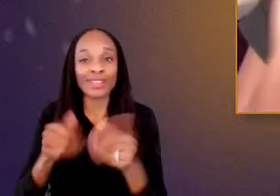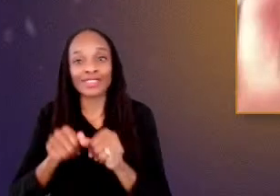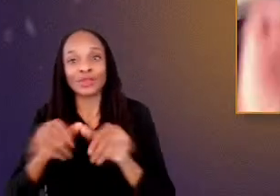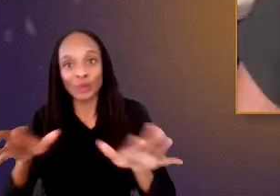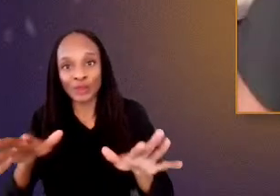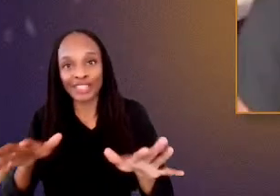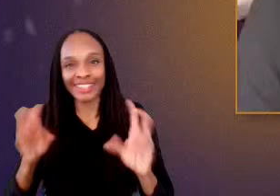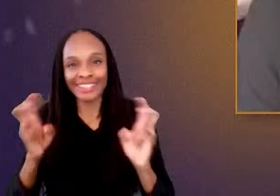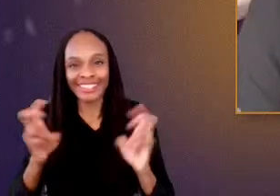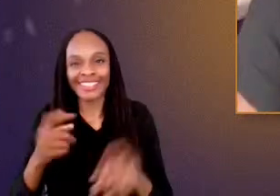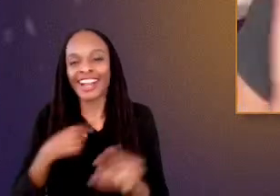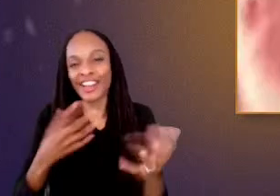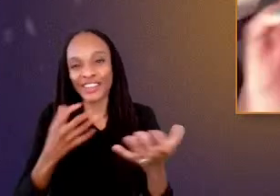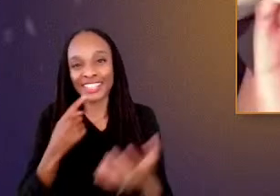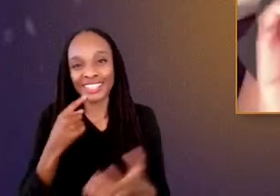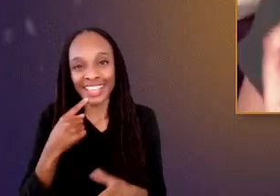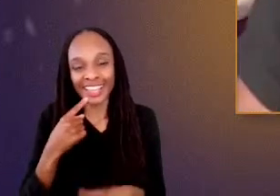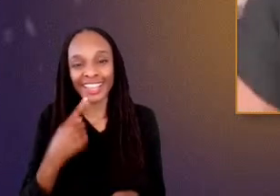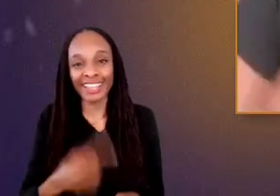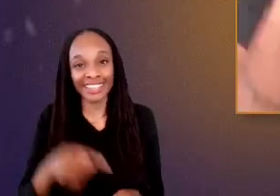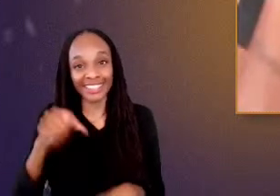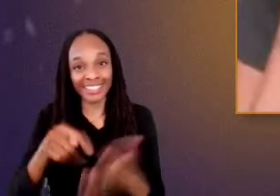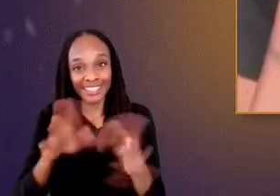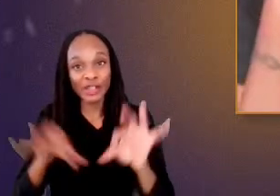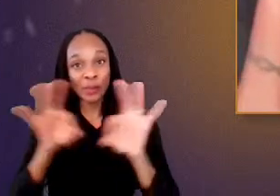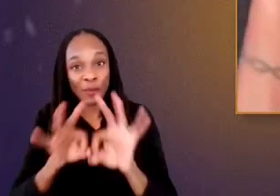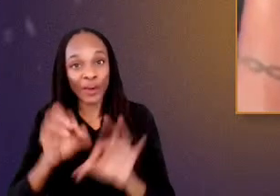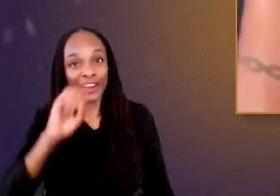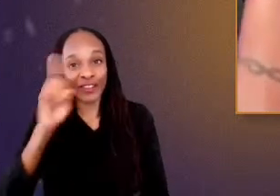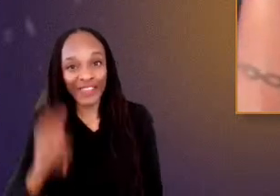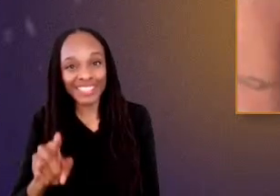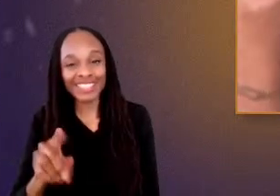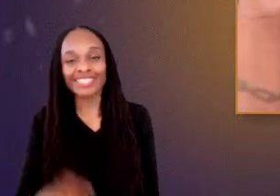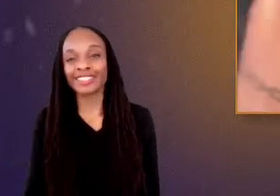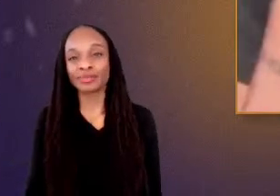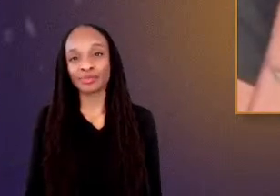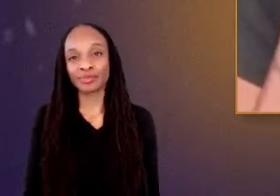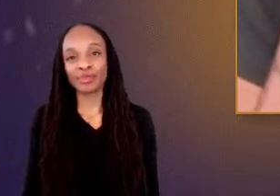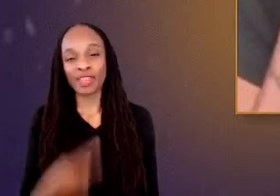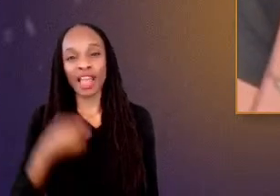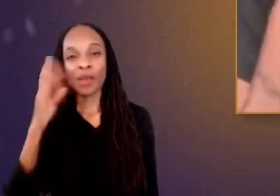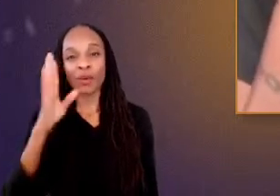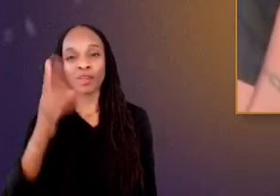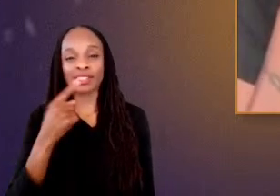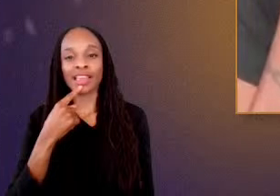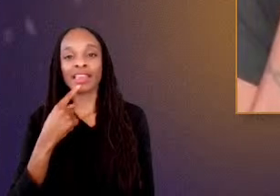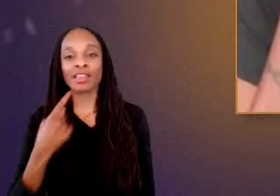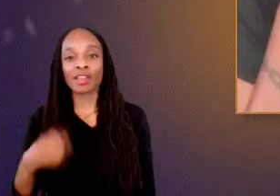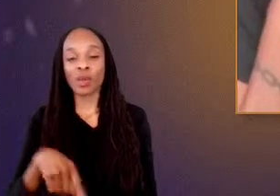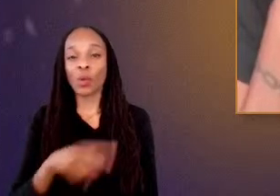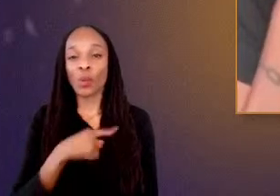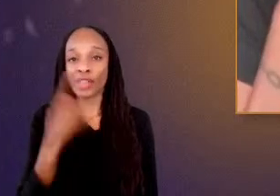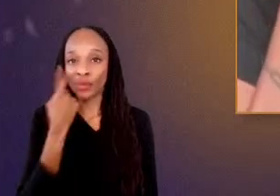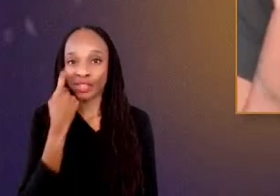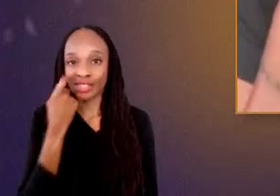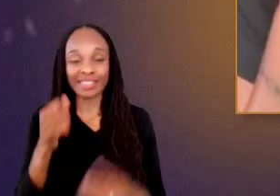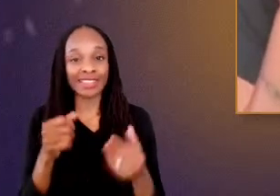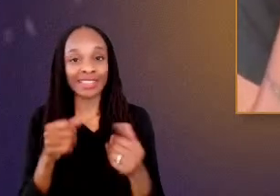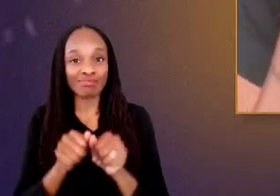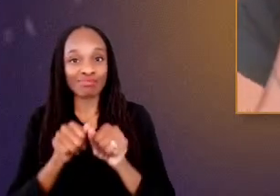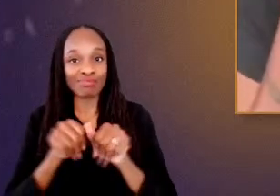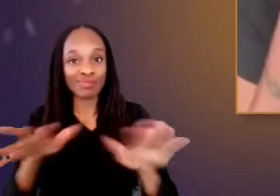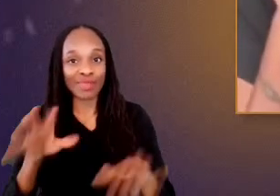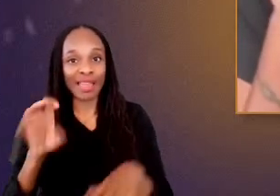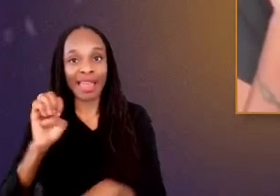is like, you know, an important question. I will say we did just come out with an episode